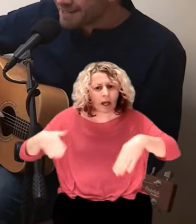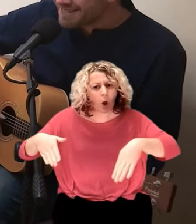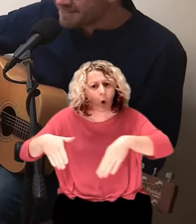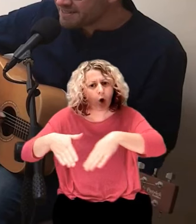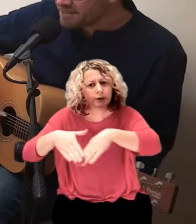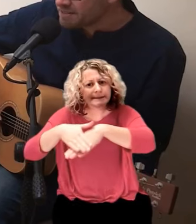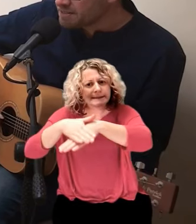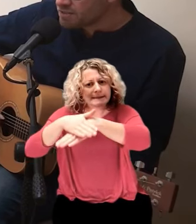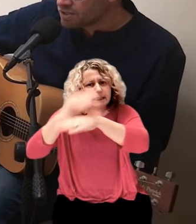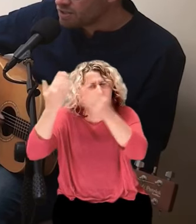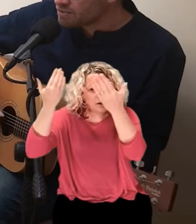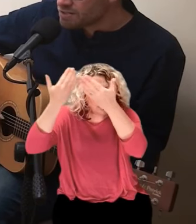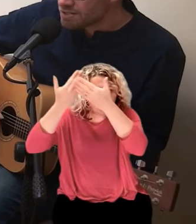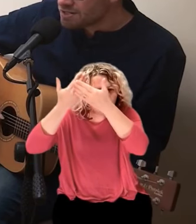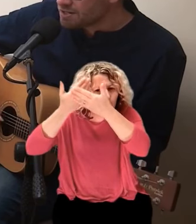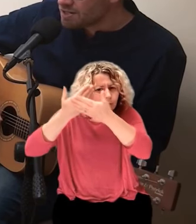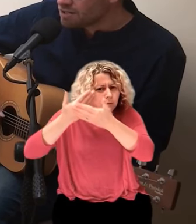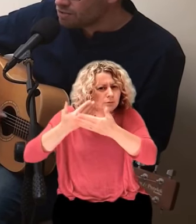shrouded and